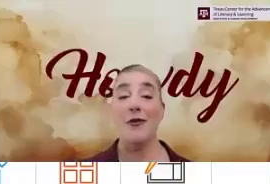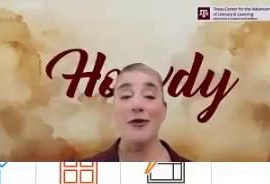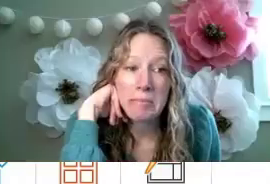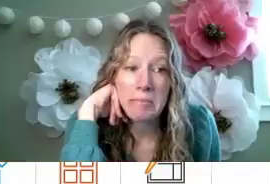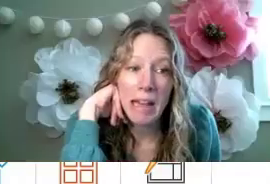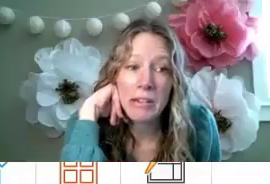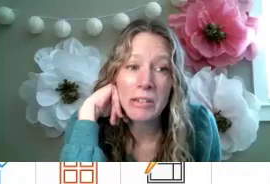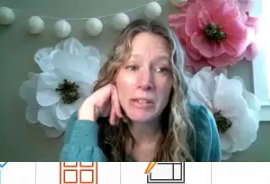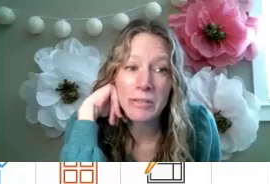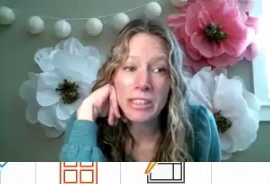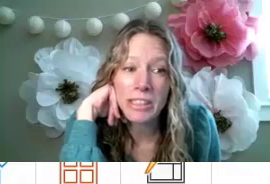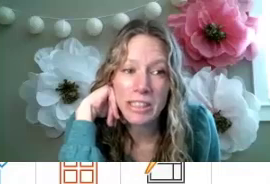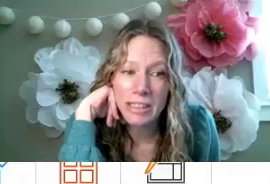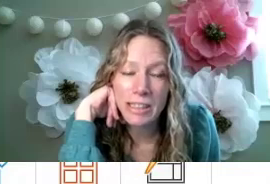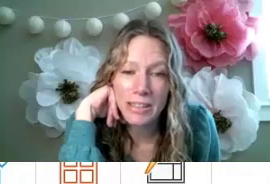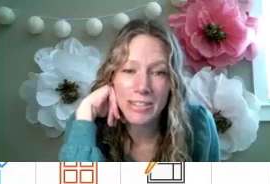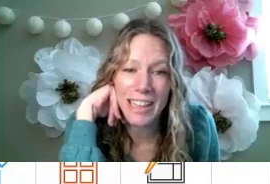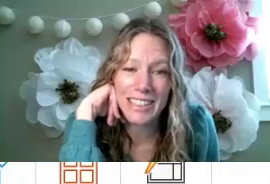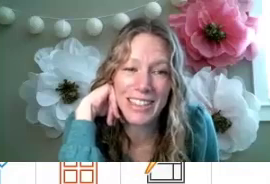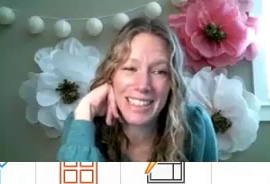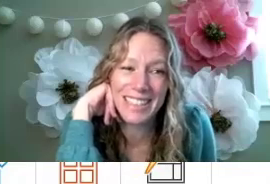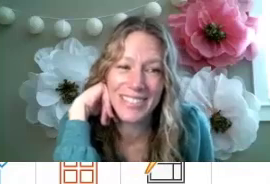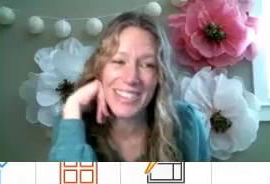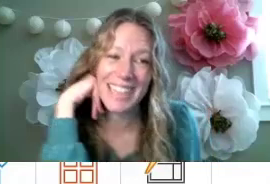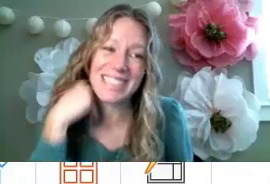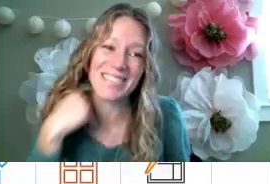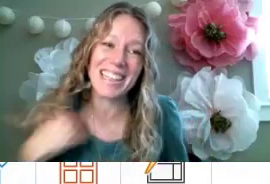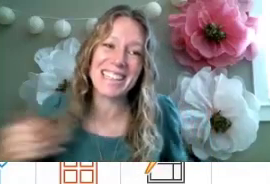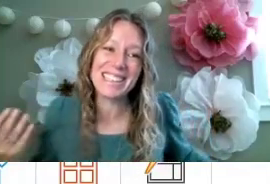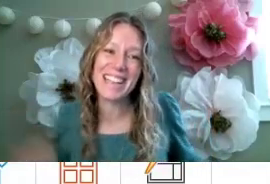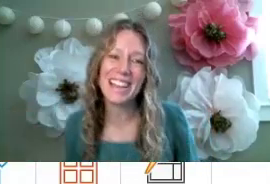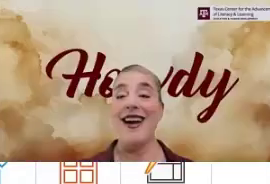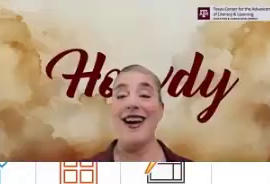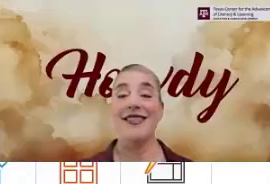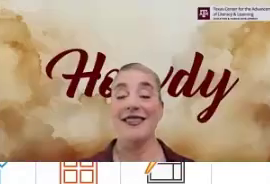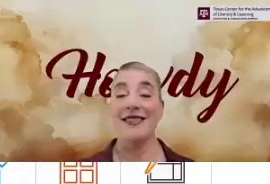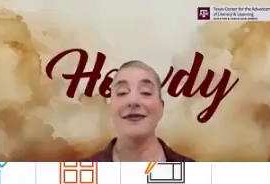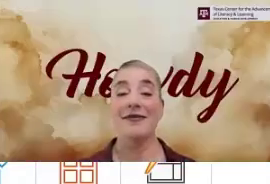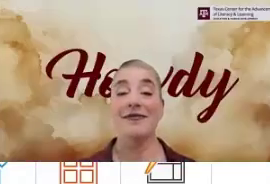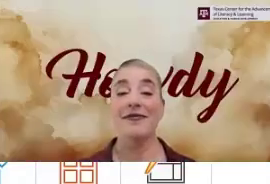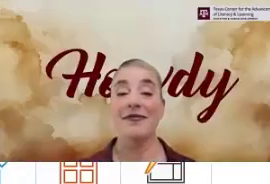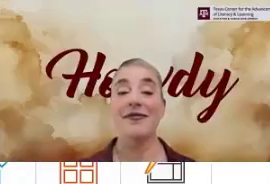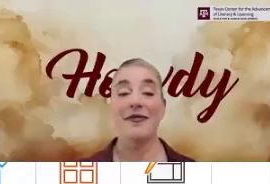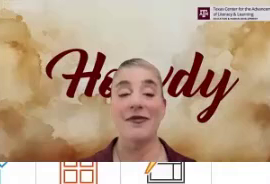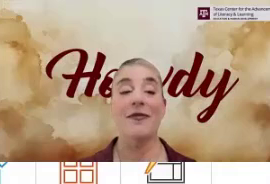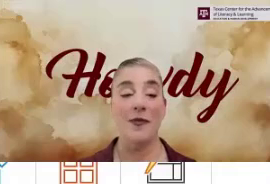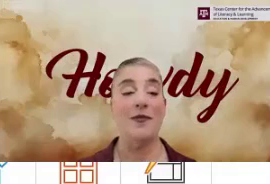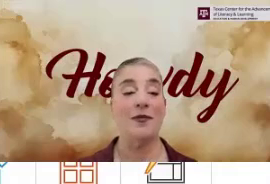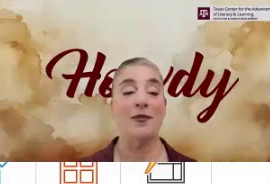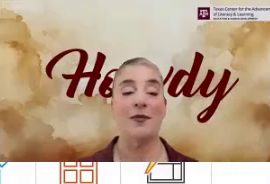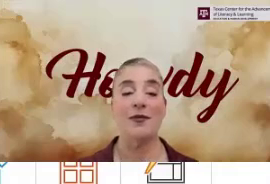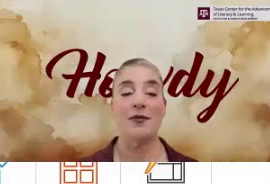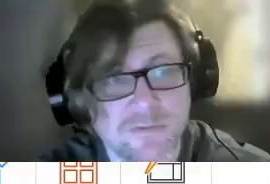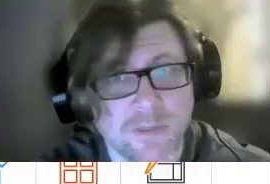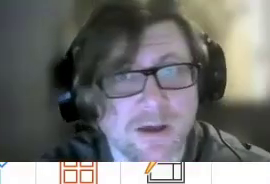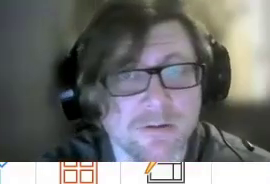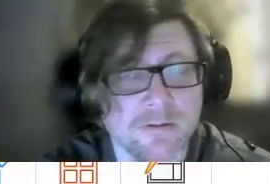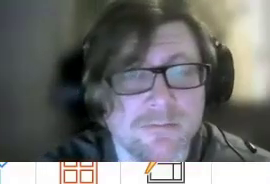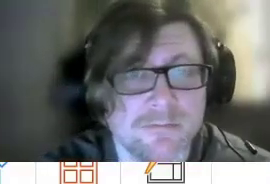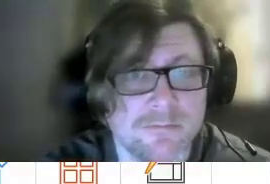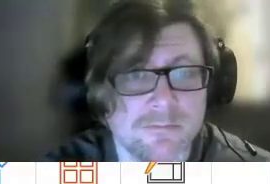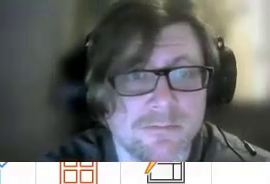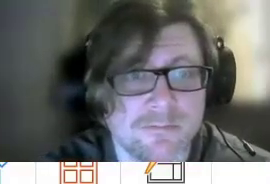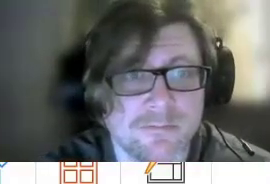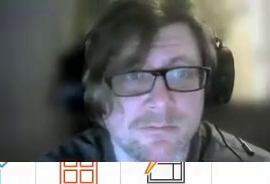Yeah, without. I mean, I don't know. In French it is. I don't know if that's what it's for this, but yeah. Yeah, I mean, I believe that's the case, is that it just means